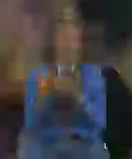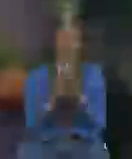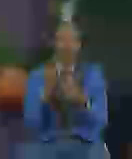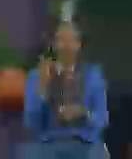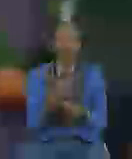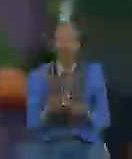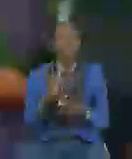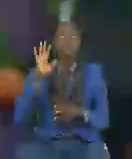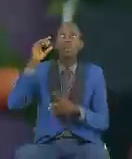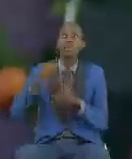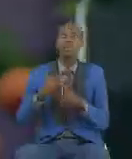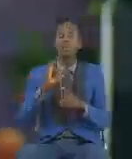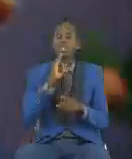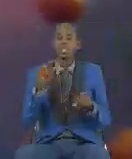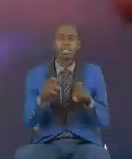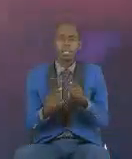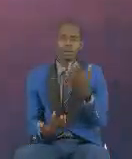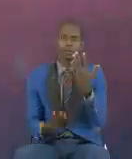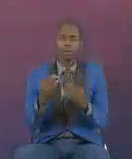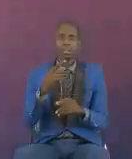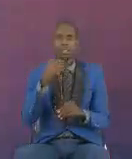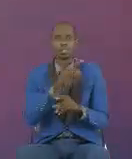fire, says the Lord. And then